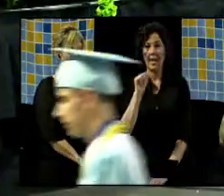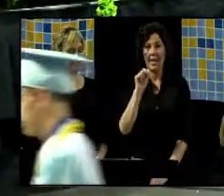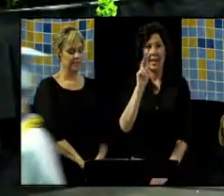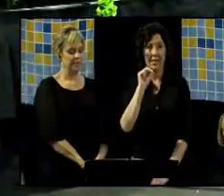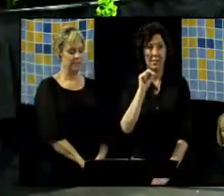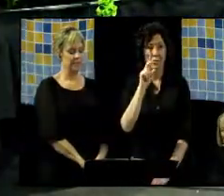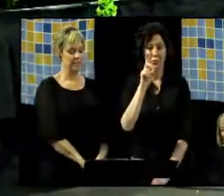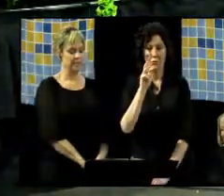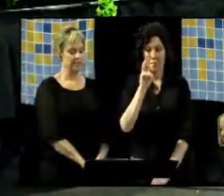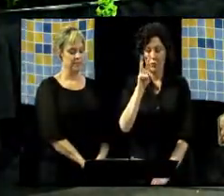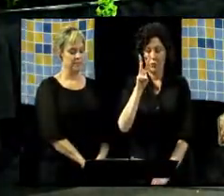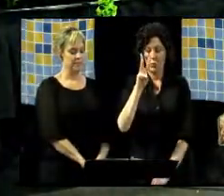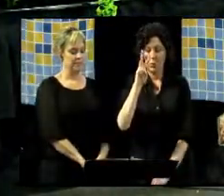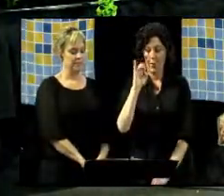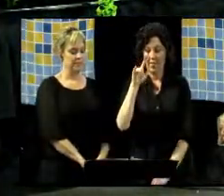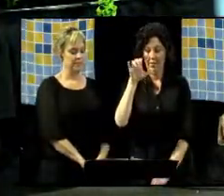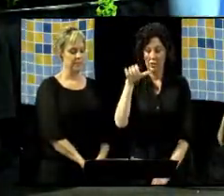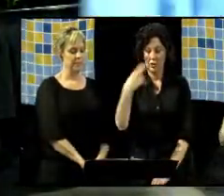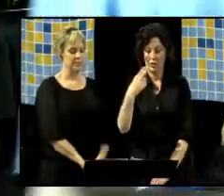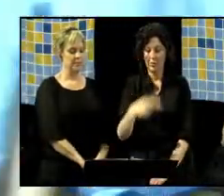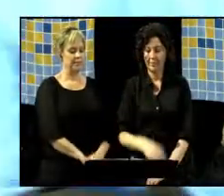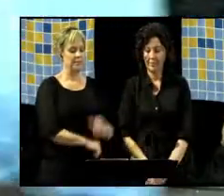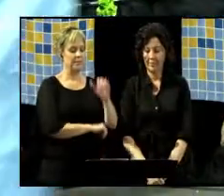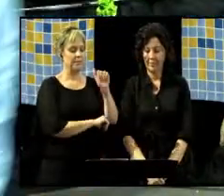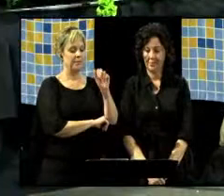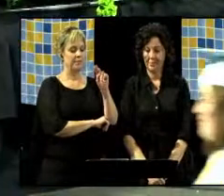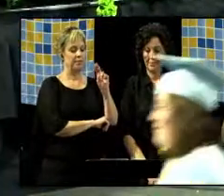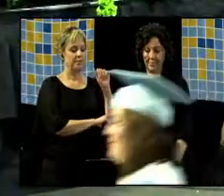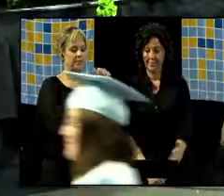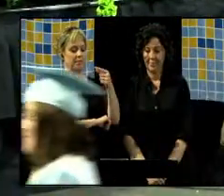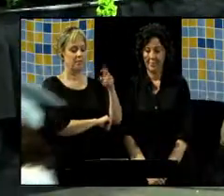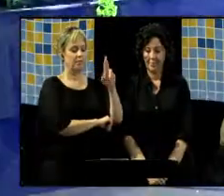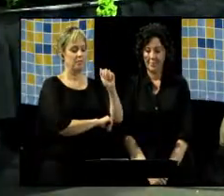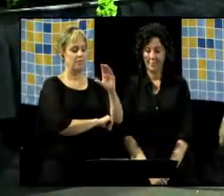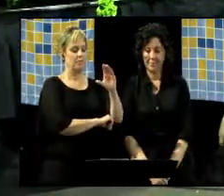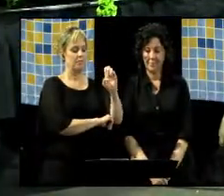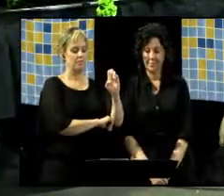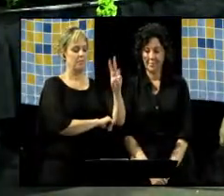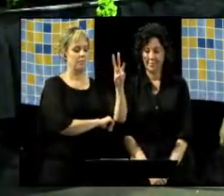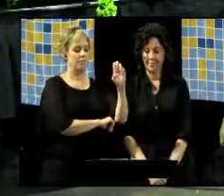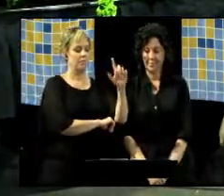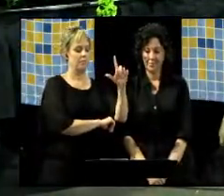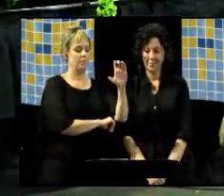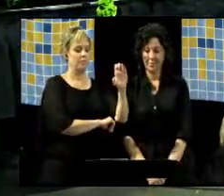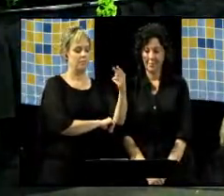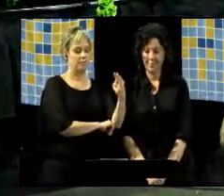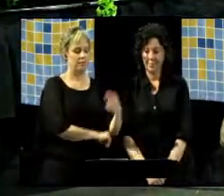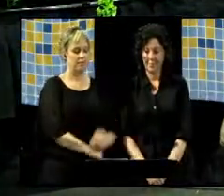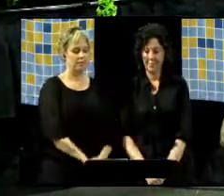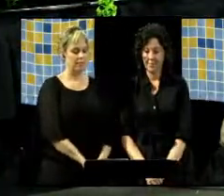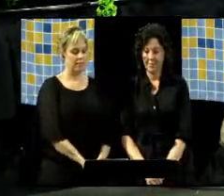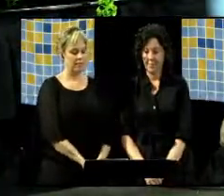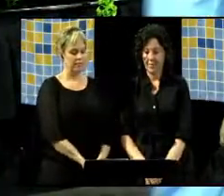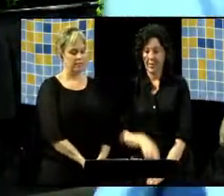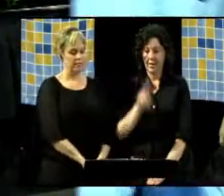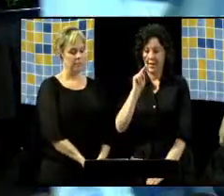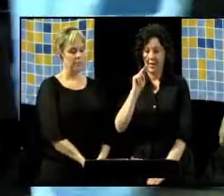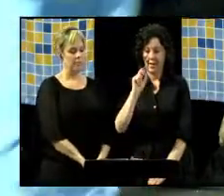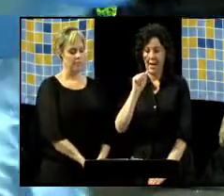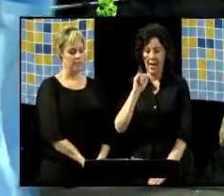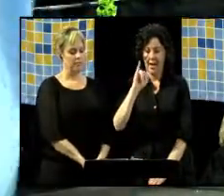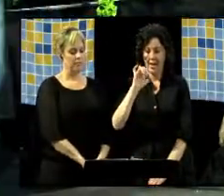Andrew Shane Welch, Anna Grace Elizabeth Welch, Naima